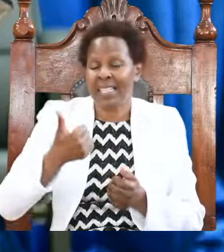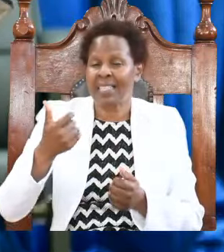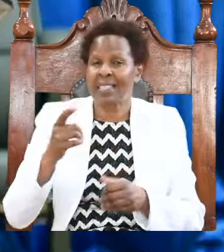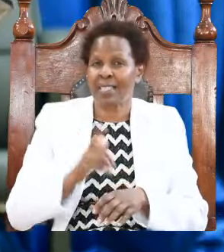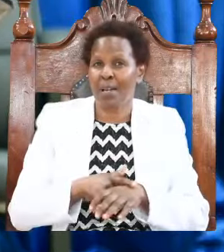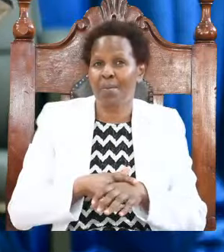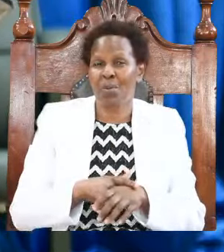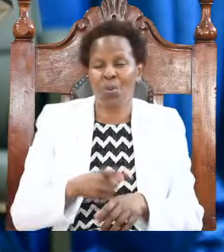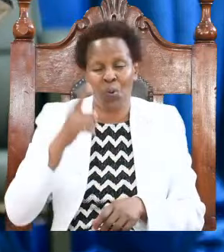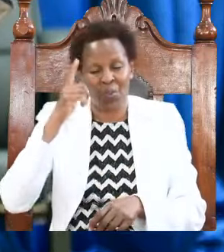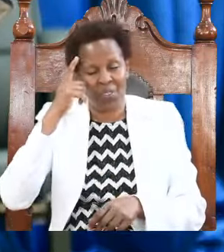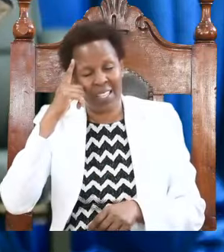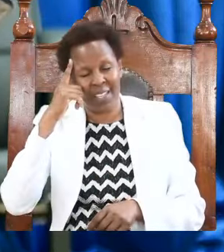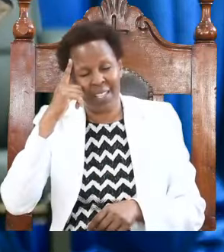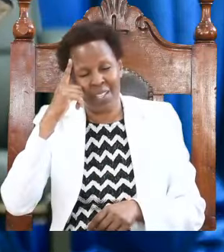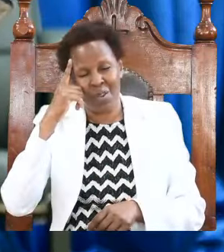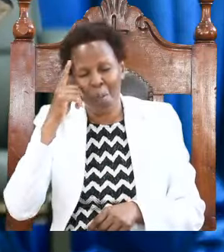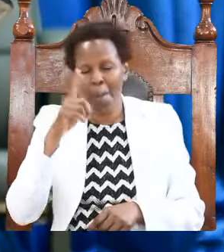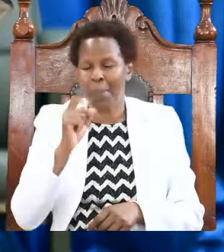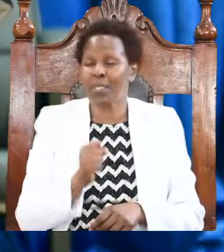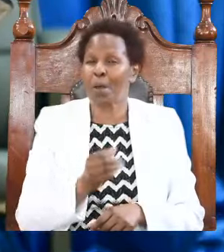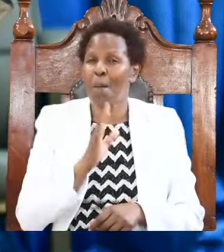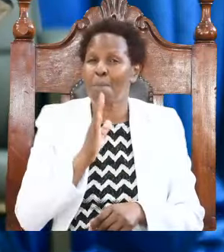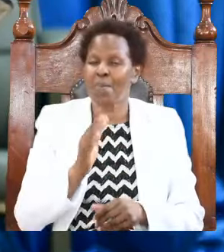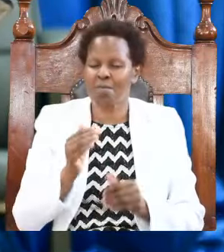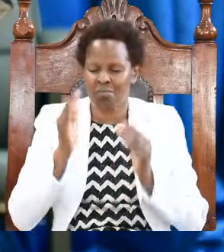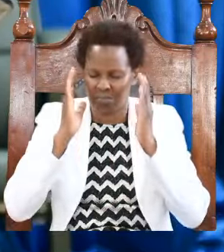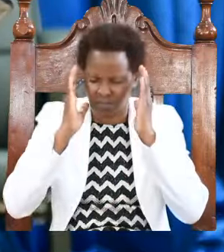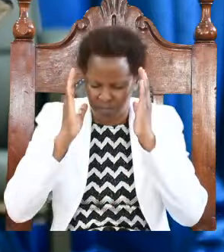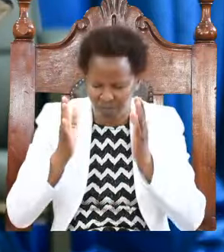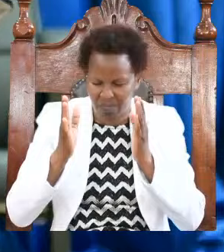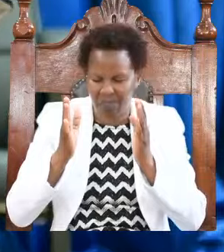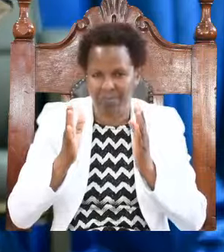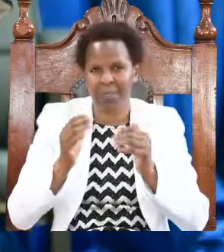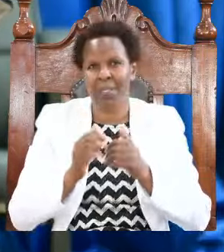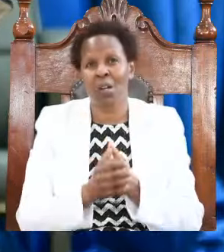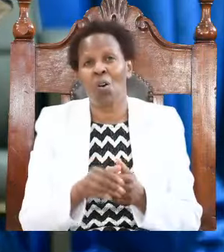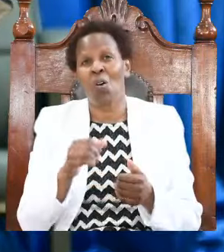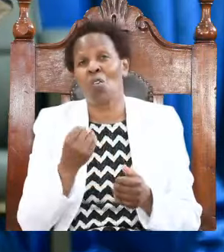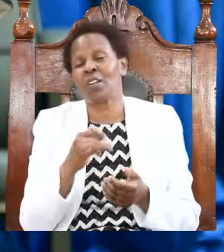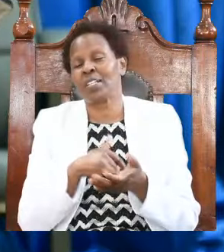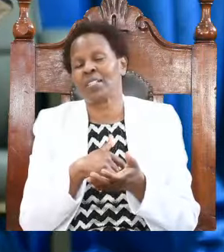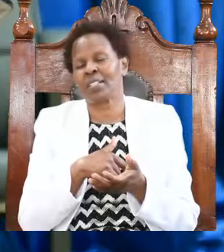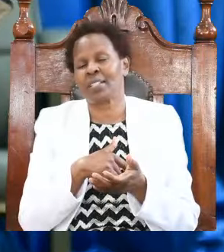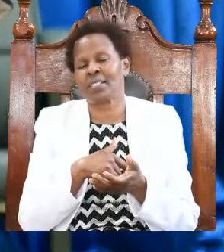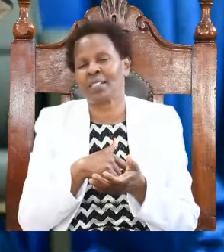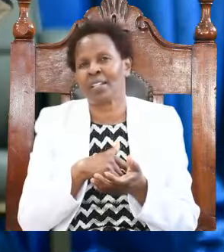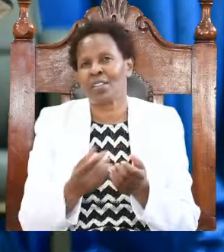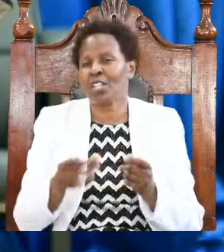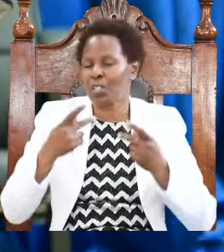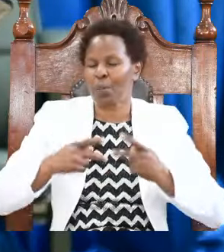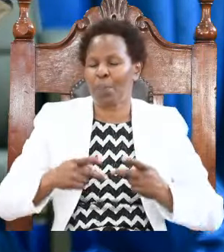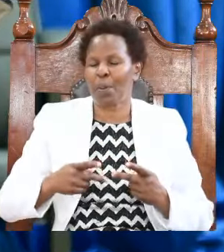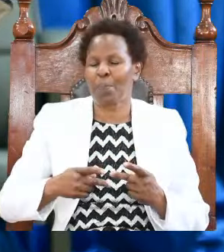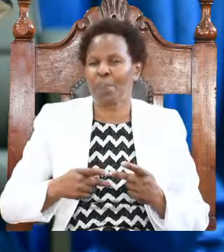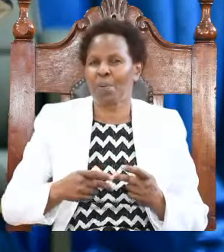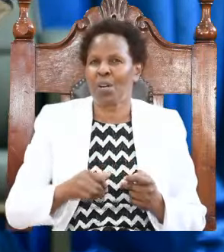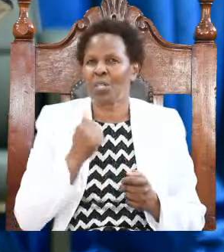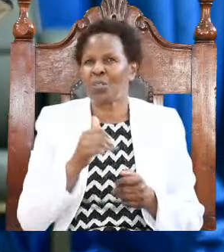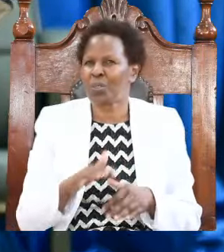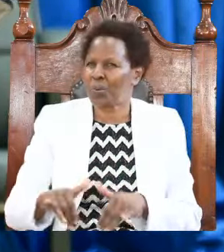about investing, I'll be so intentional. I'll be so deliberate about it. No wonder these people, they do not